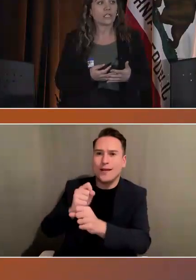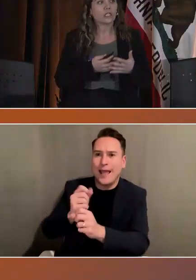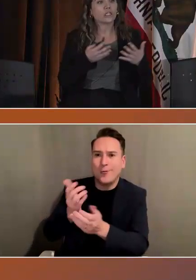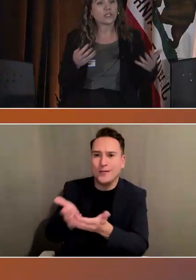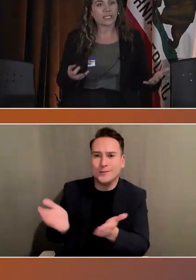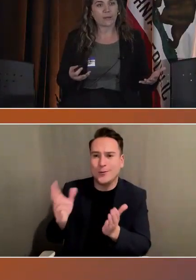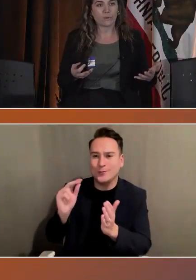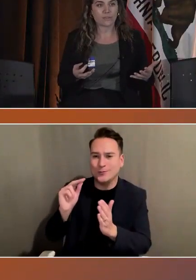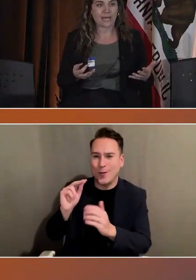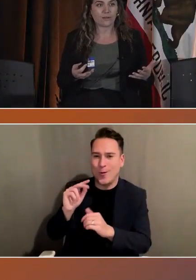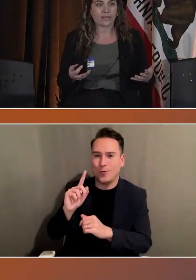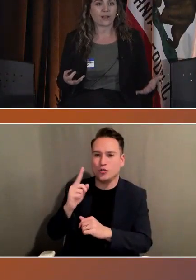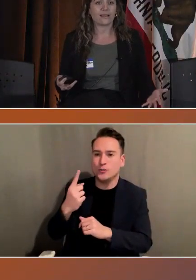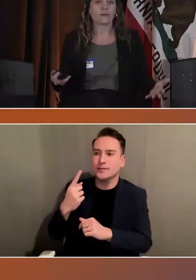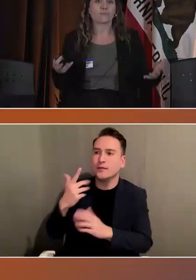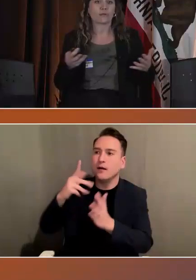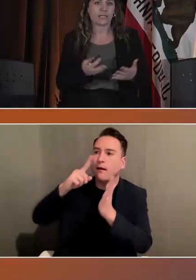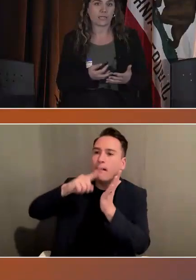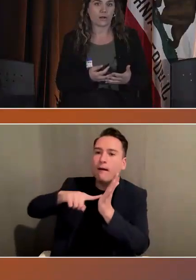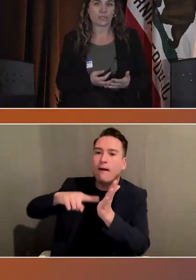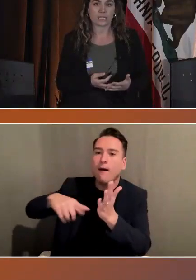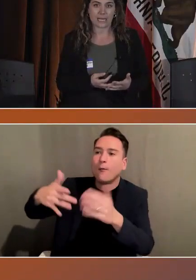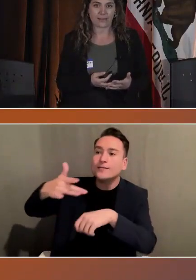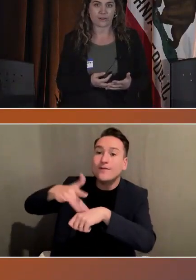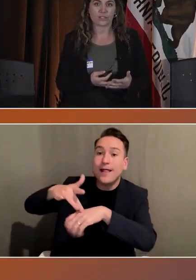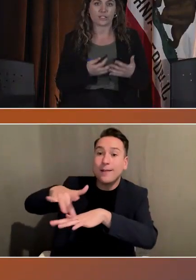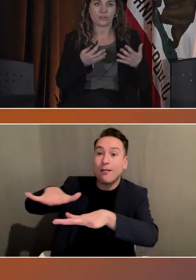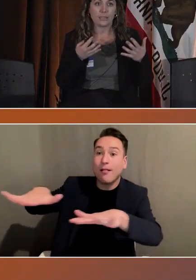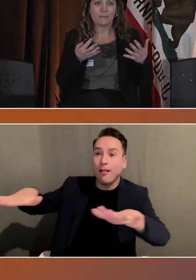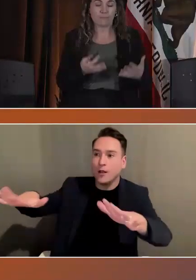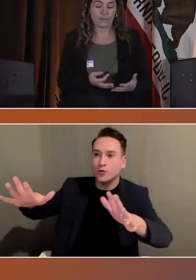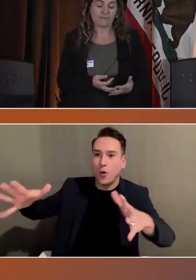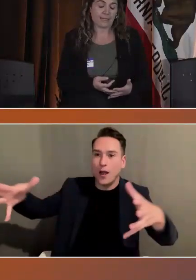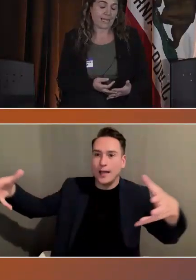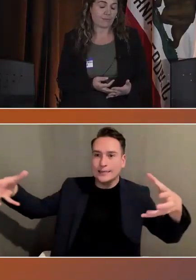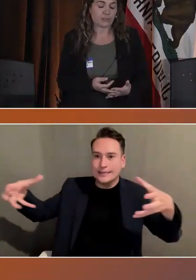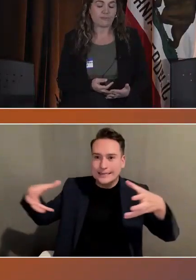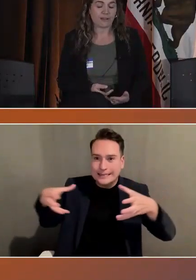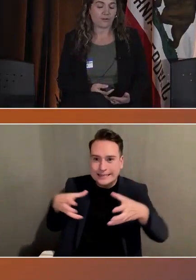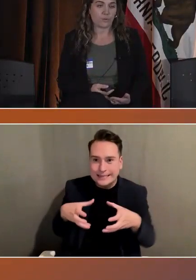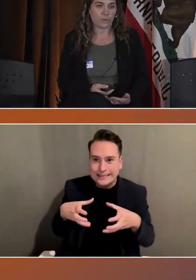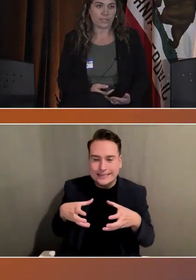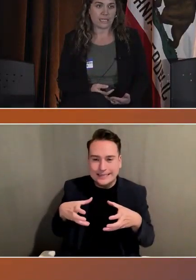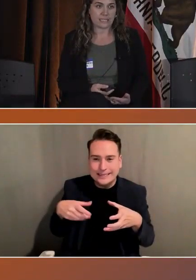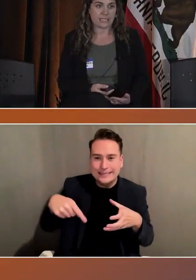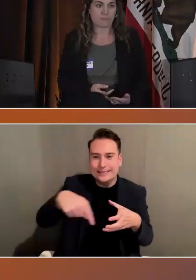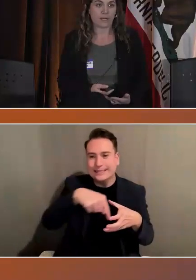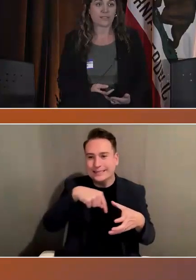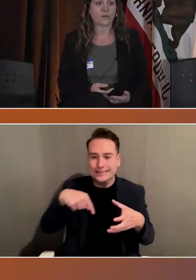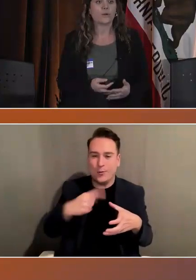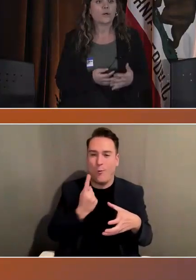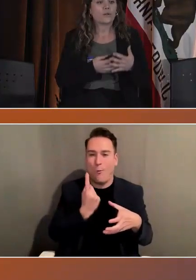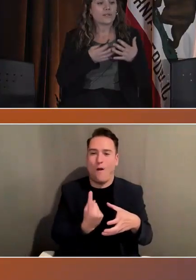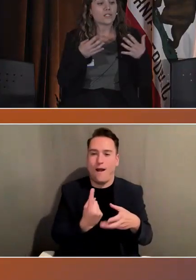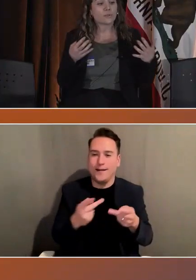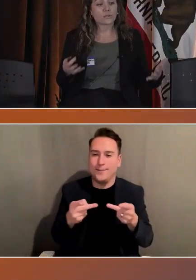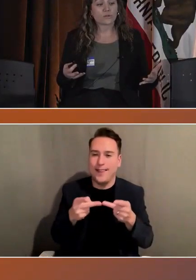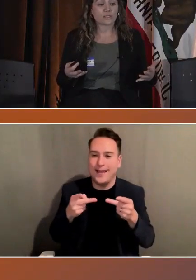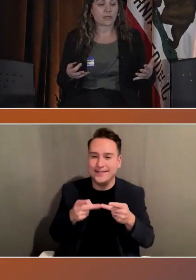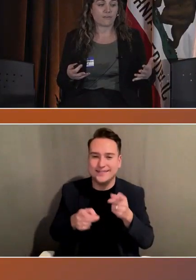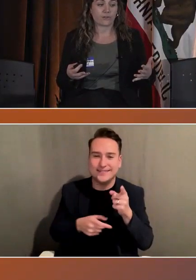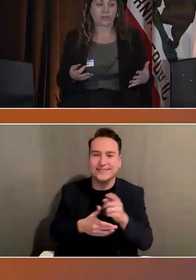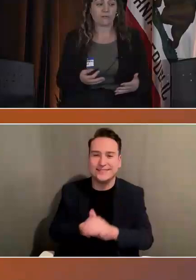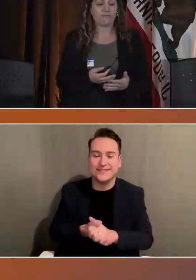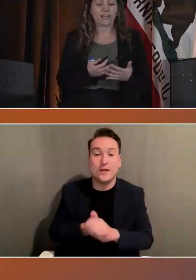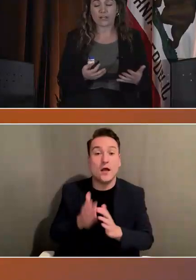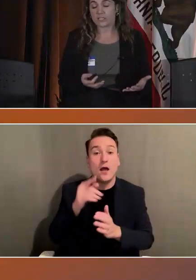around looking at what was out there and then bringing it all together to be able to be found in one easy spot. So these resources